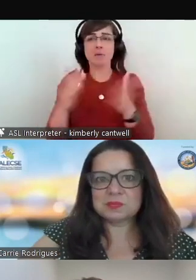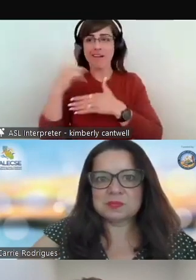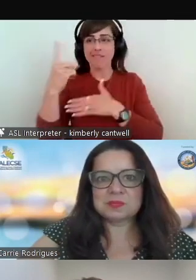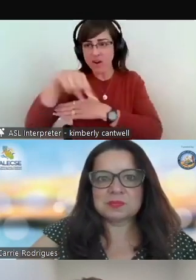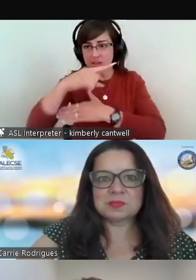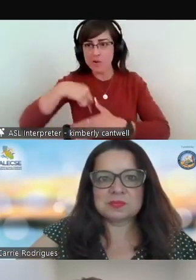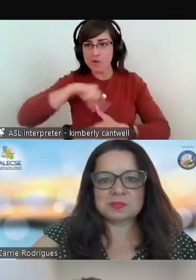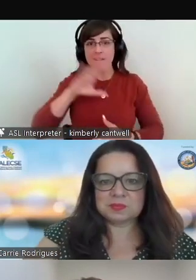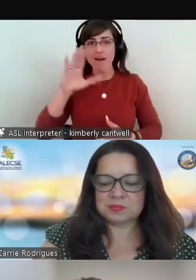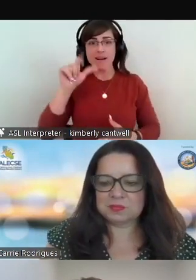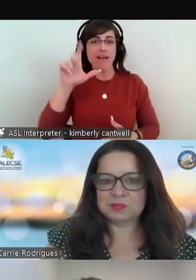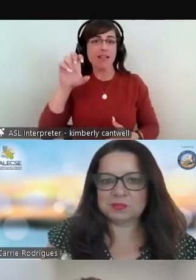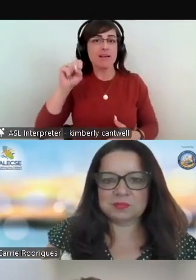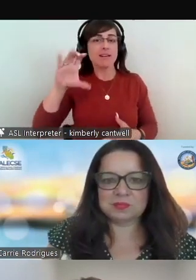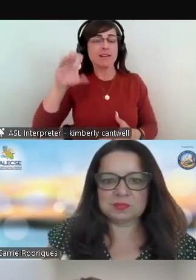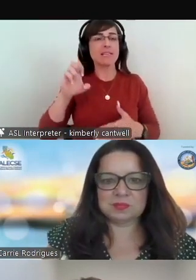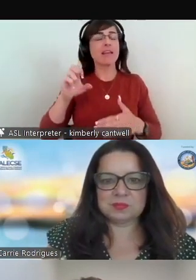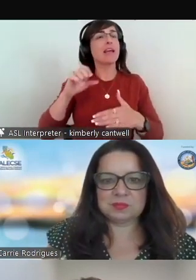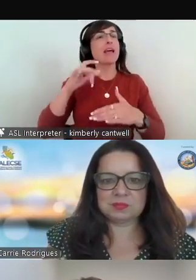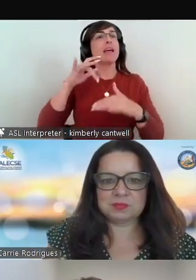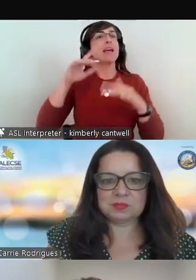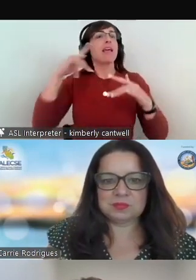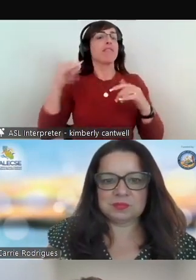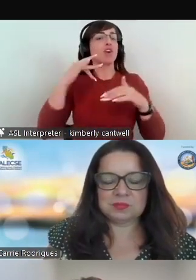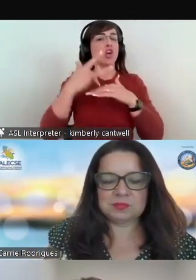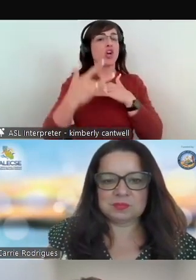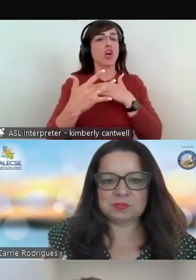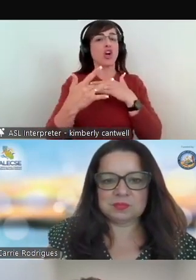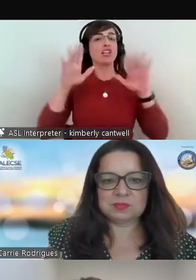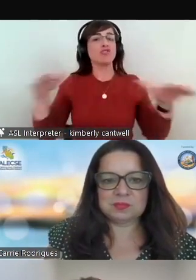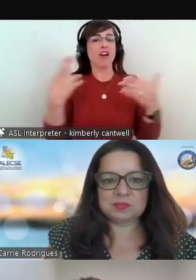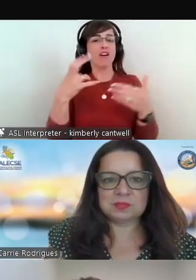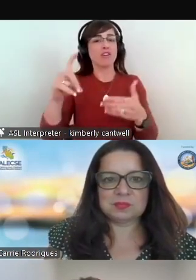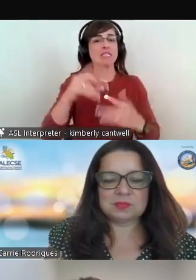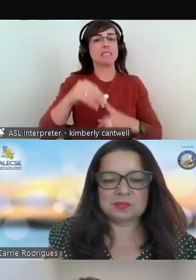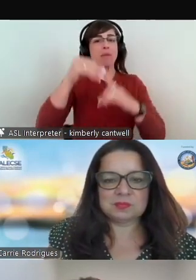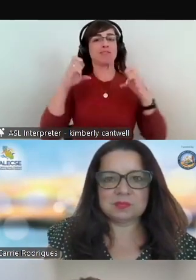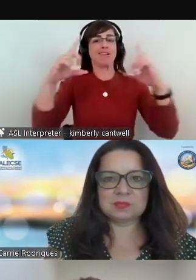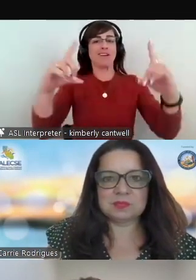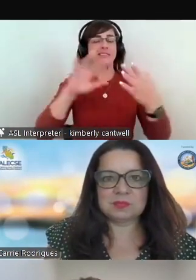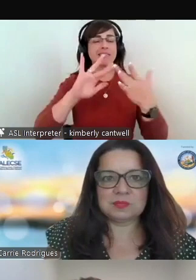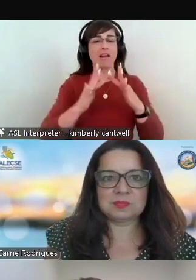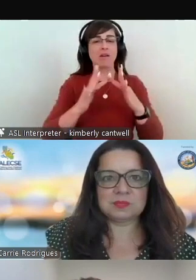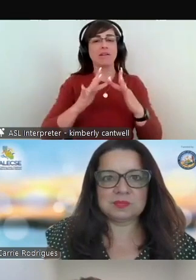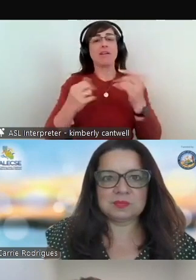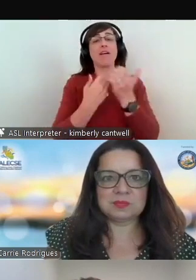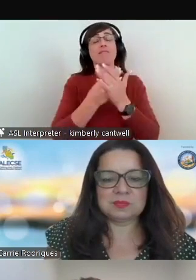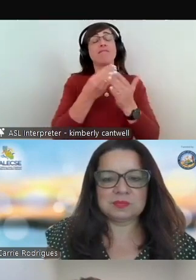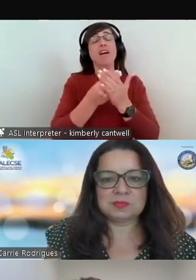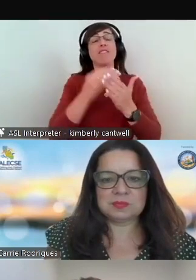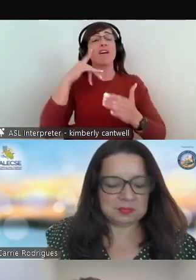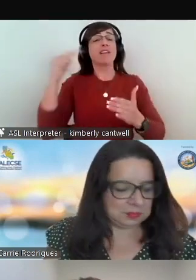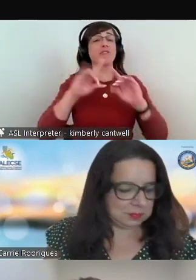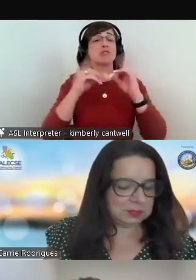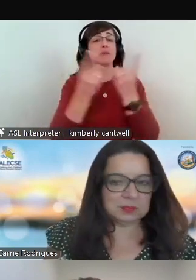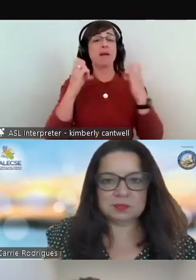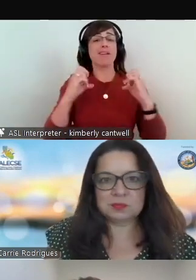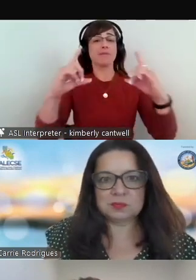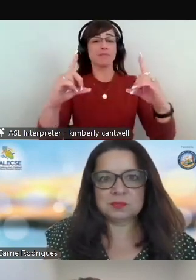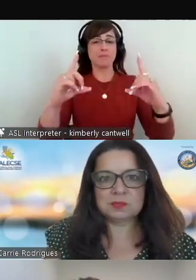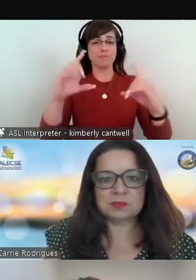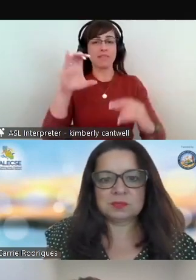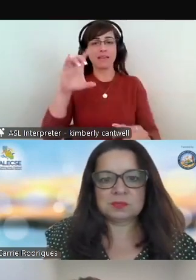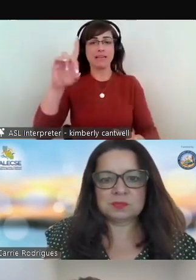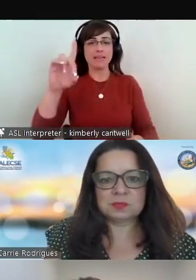We are CalECSE, the California Early Childhood Special Education Network. We're funded by the California Department of Education, and our